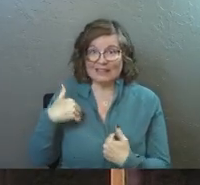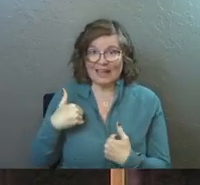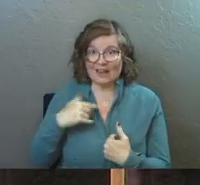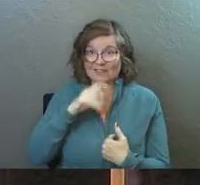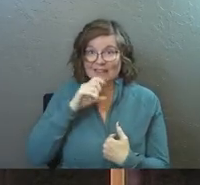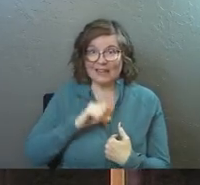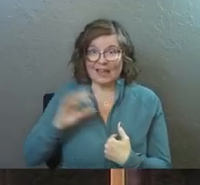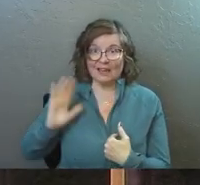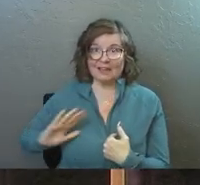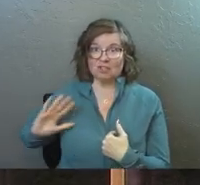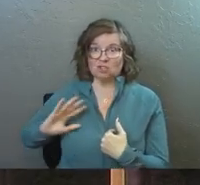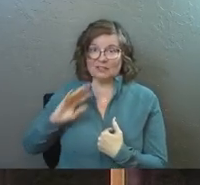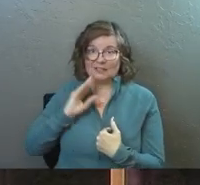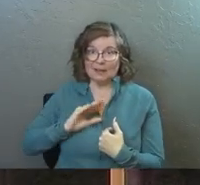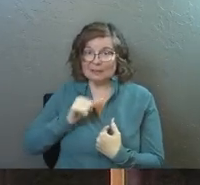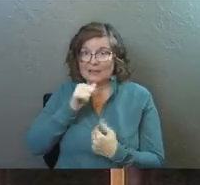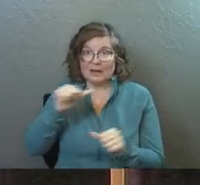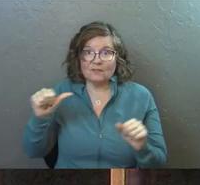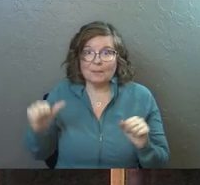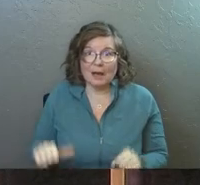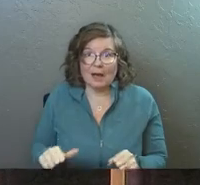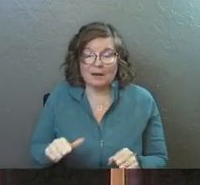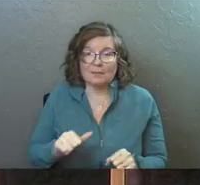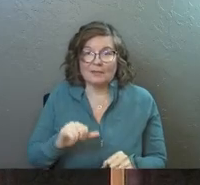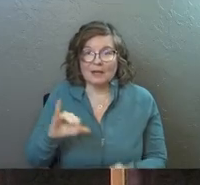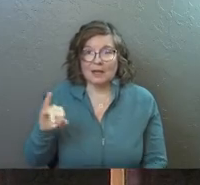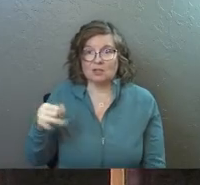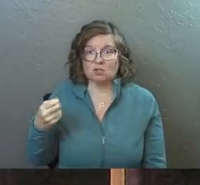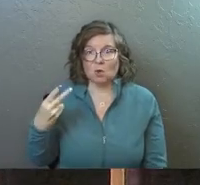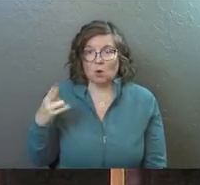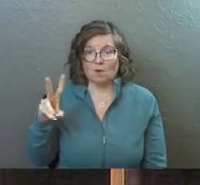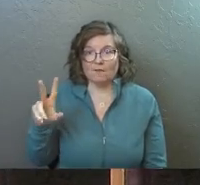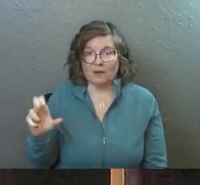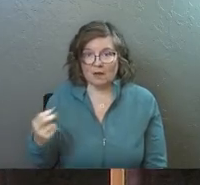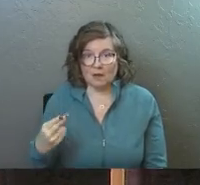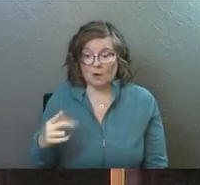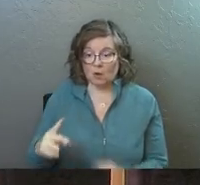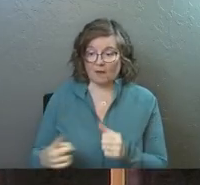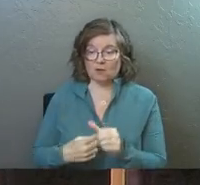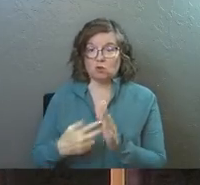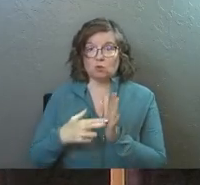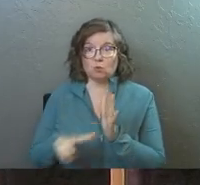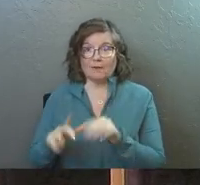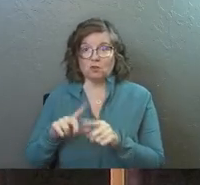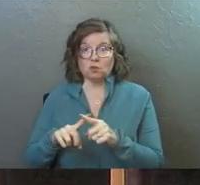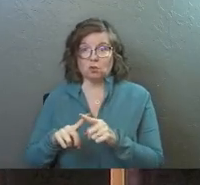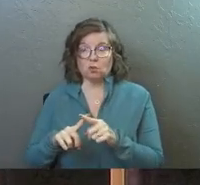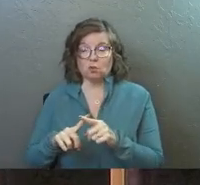Hebrew. It's not even possible that it was Jehovah. And our first reference